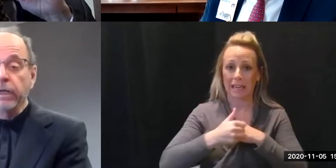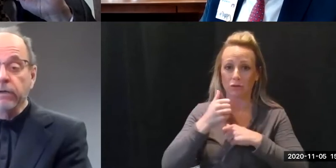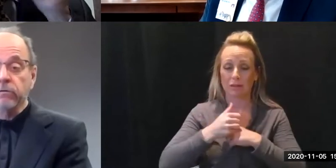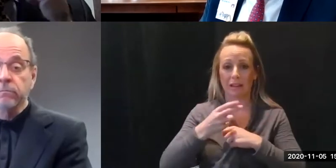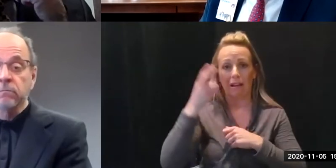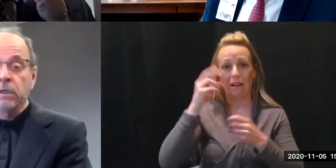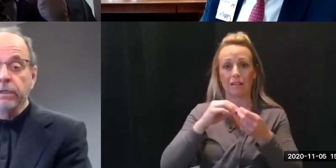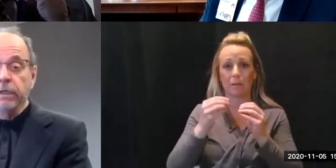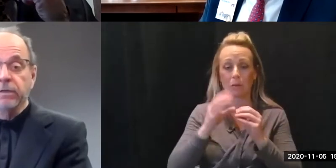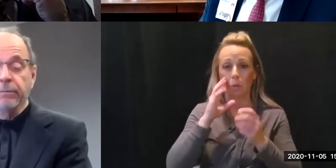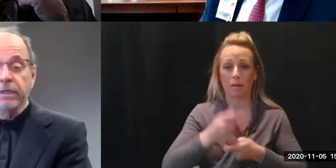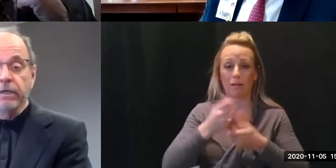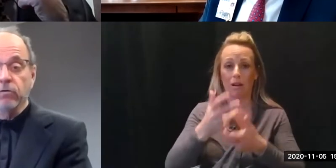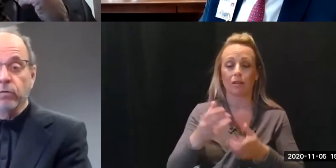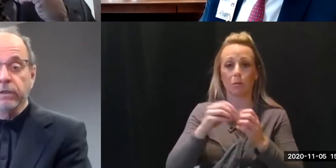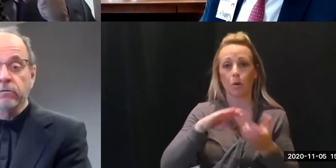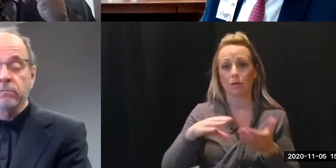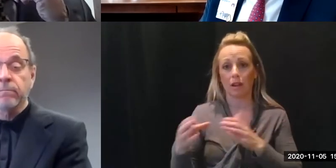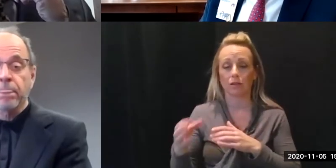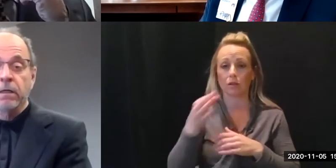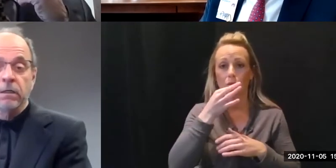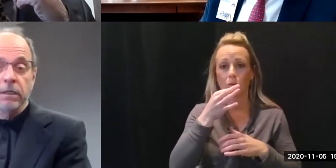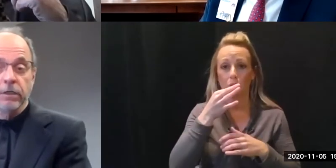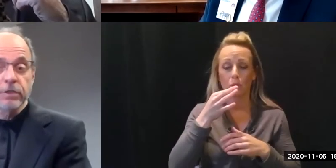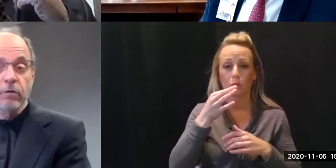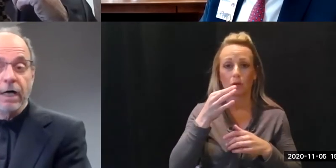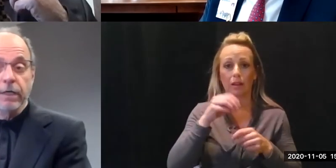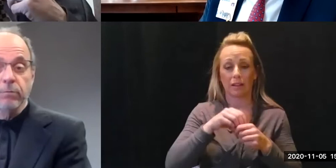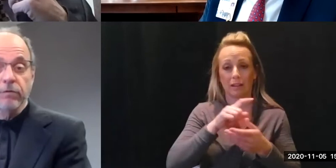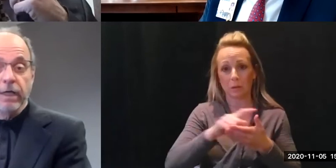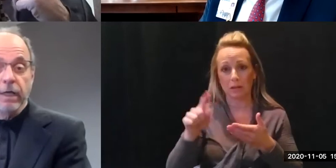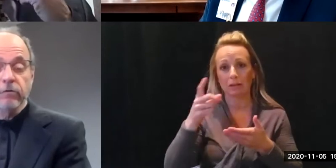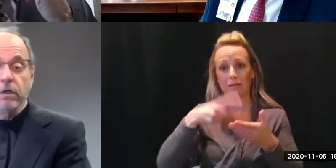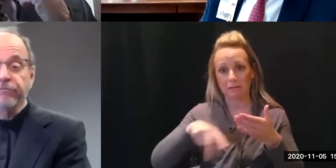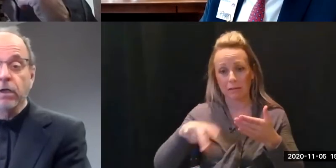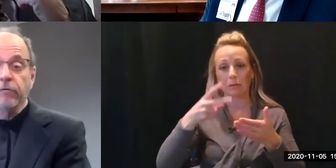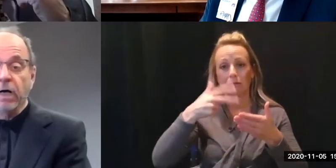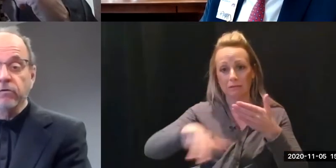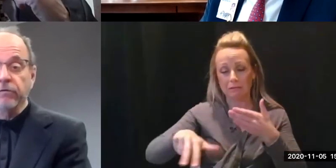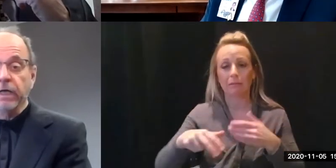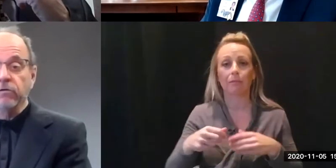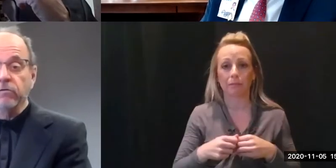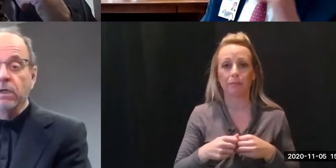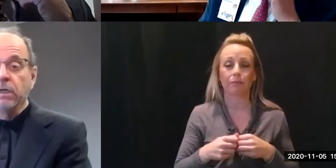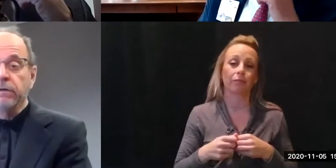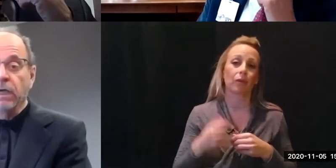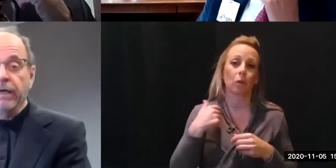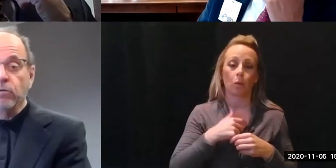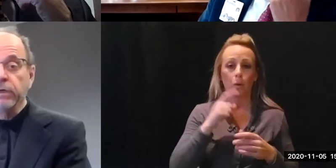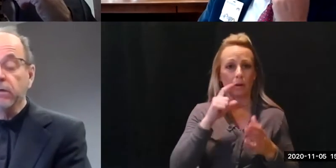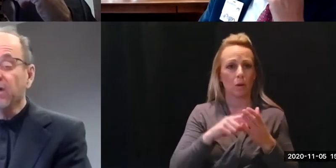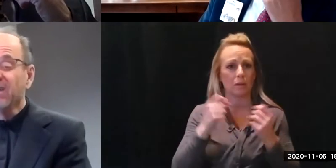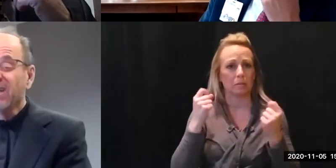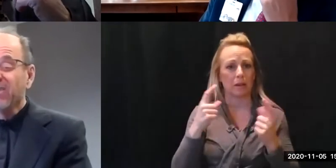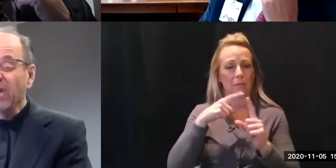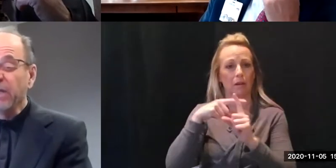more deaths in the upcoming days and weeks. In addition to a high number of deaths and a flood of positive cases in the last